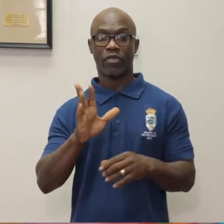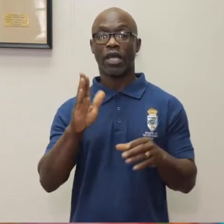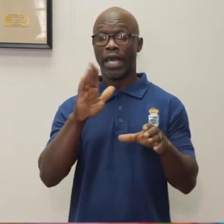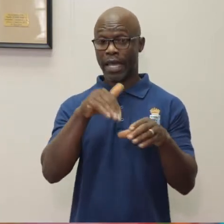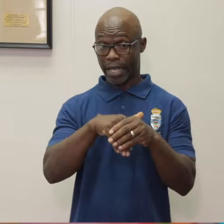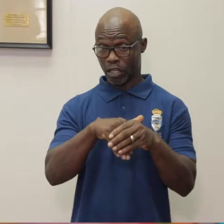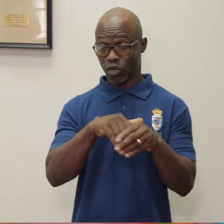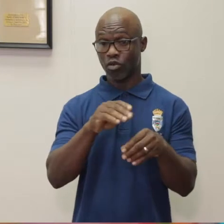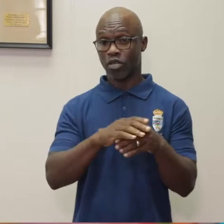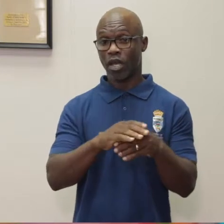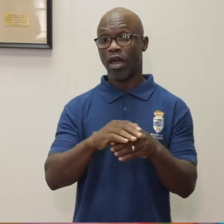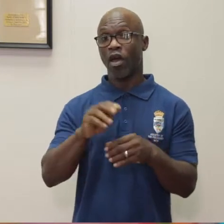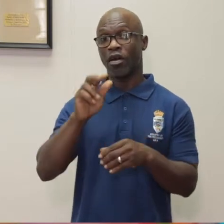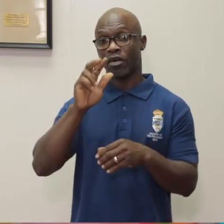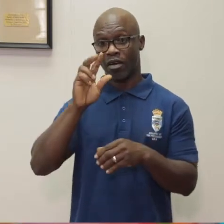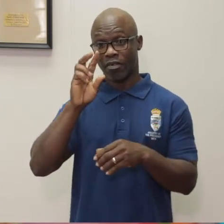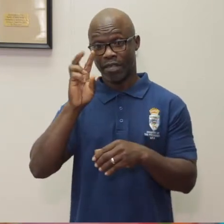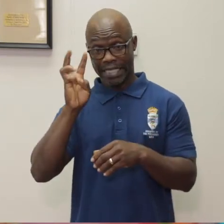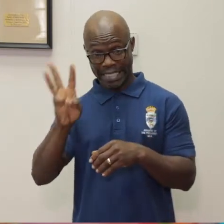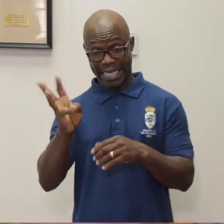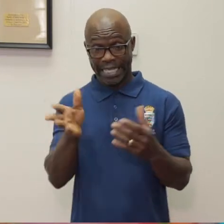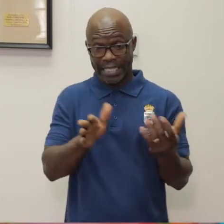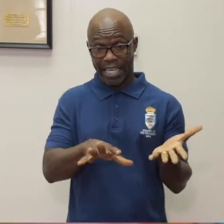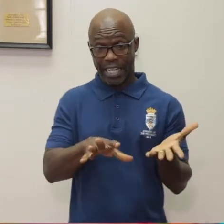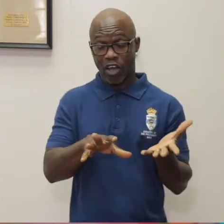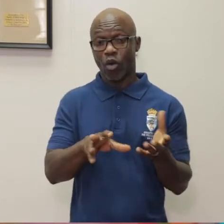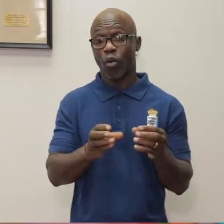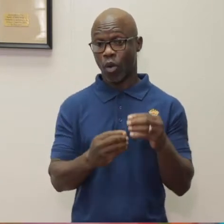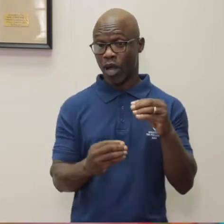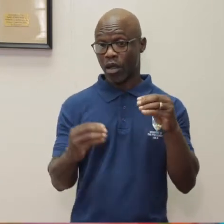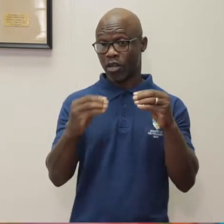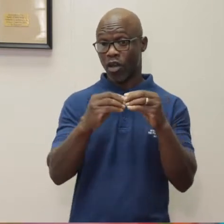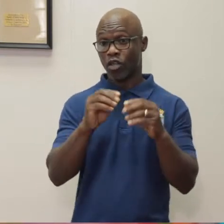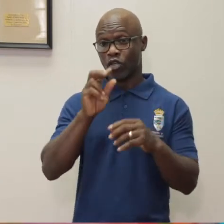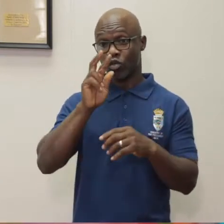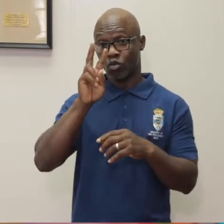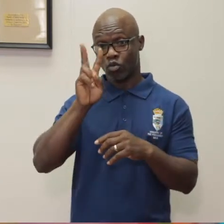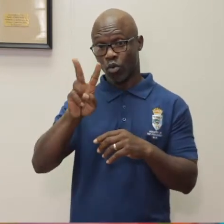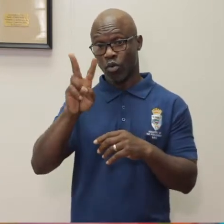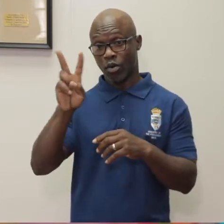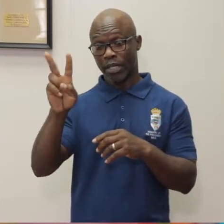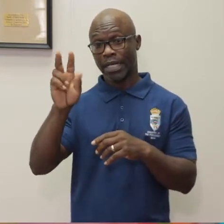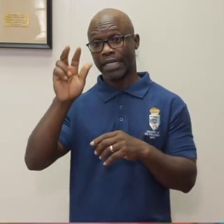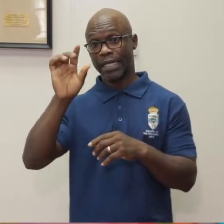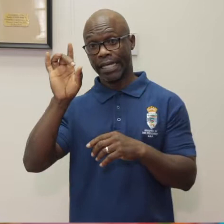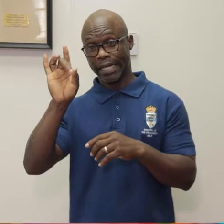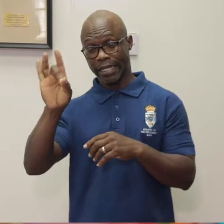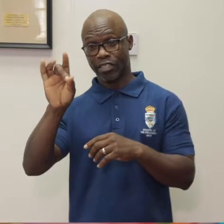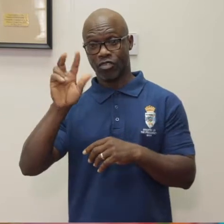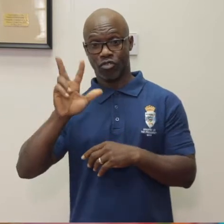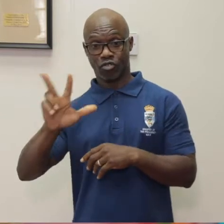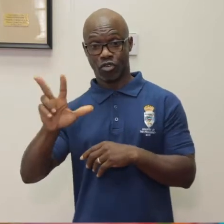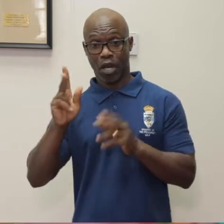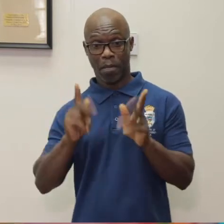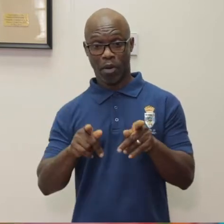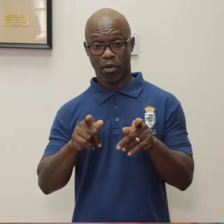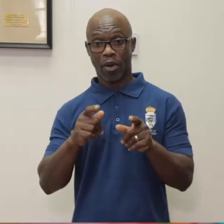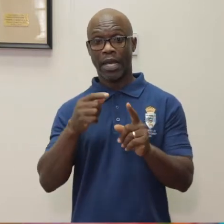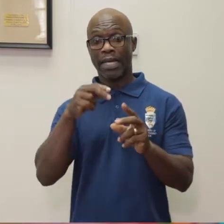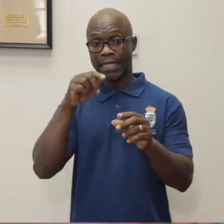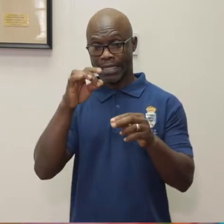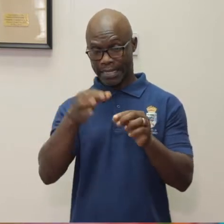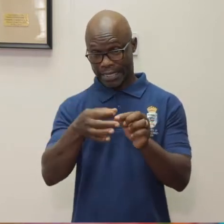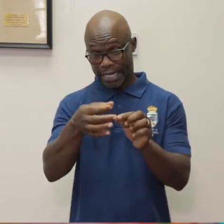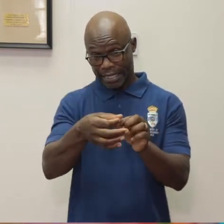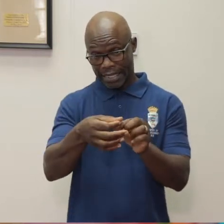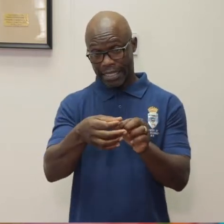inclusive of 6 deaths, with a total of 283 persons tested during the